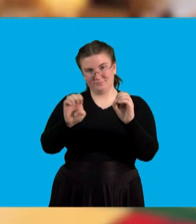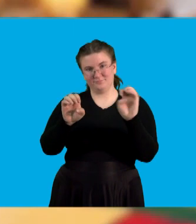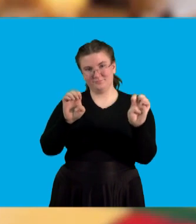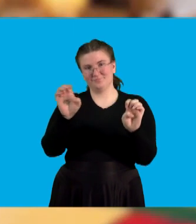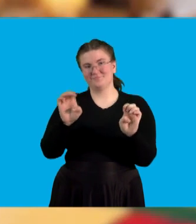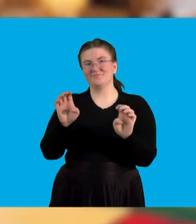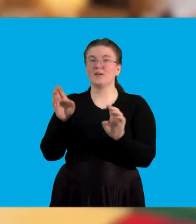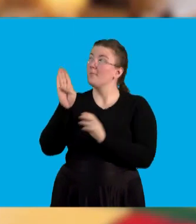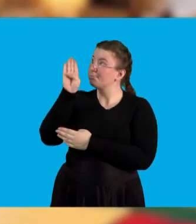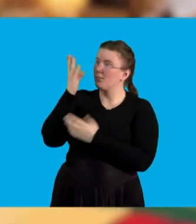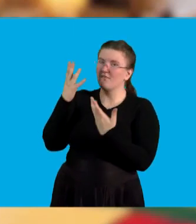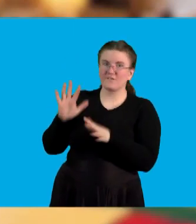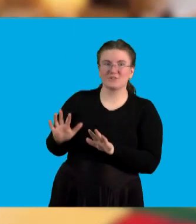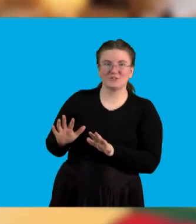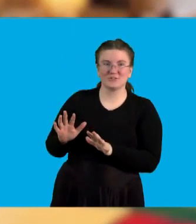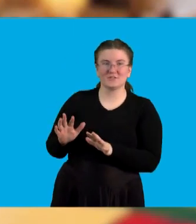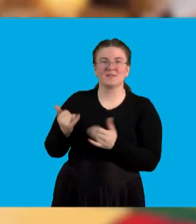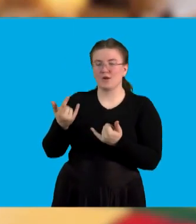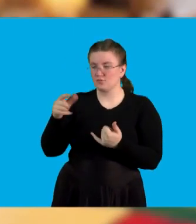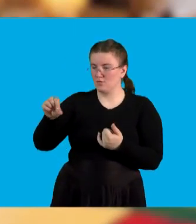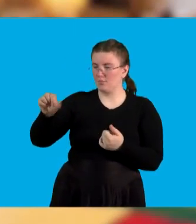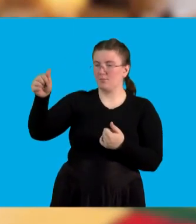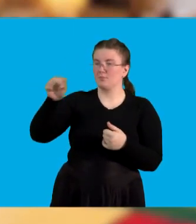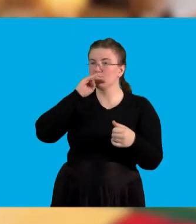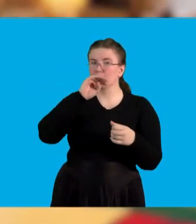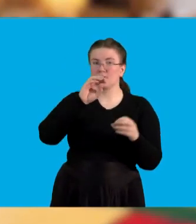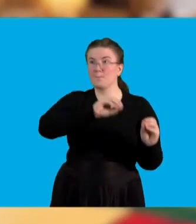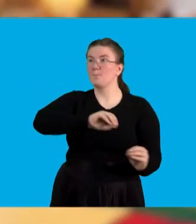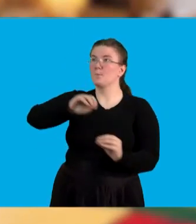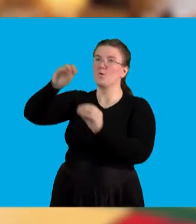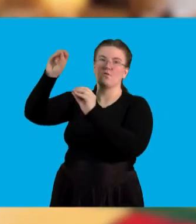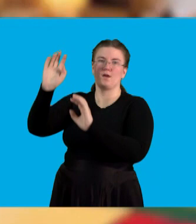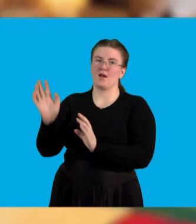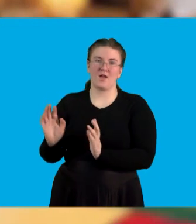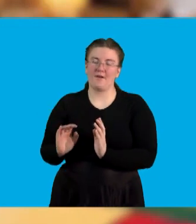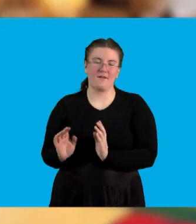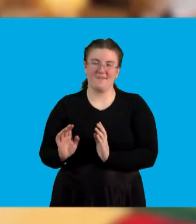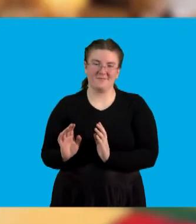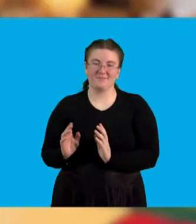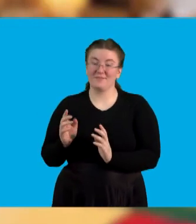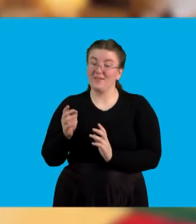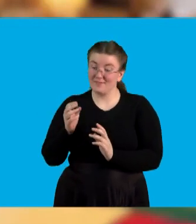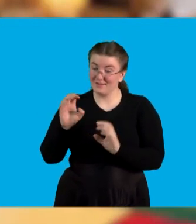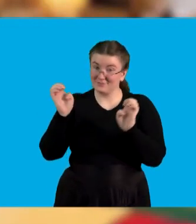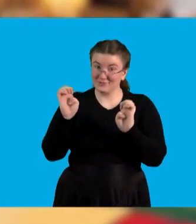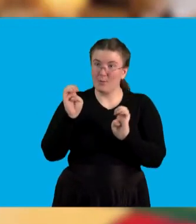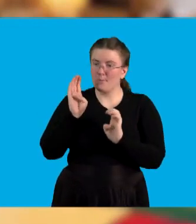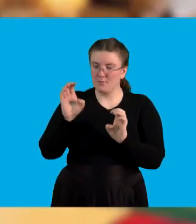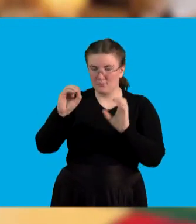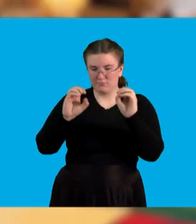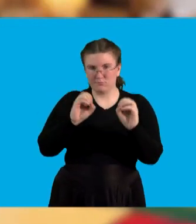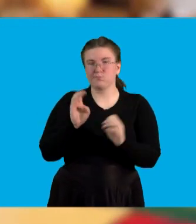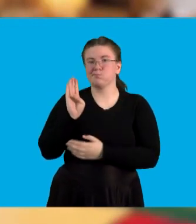the electrons will start running from the socket all the way to the bulb. They are already there. They're just now starting to move in